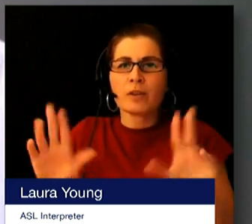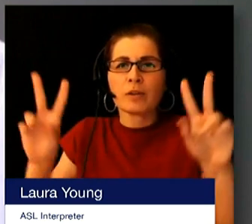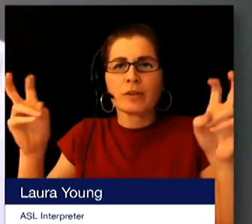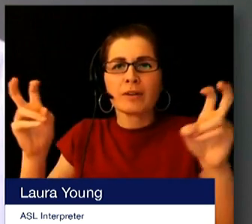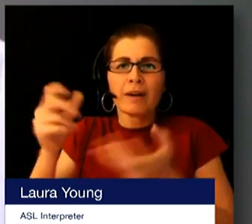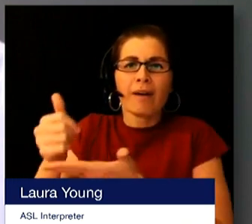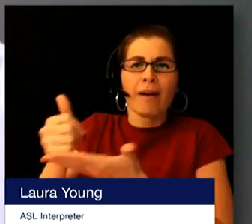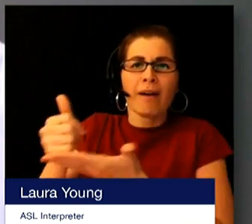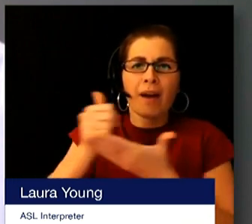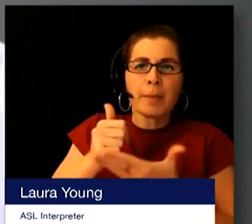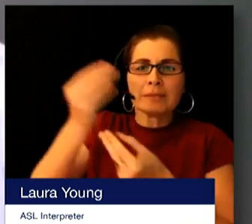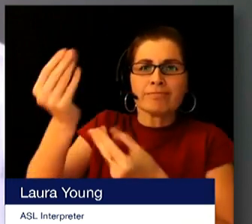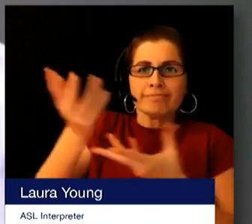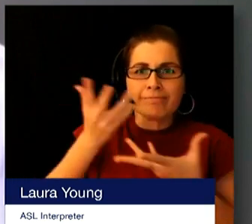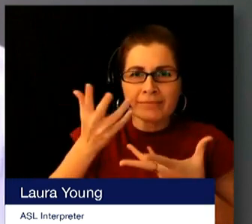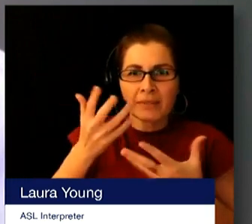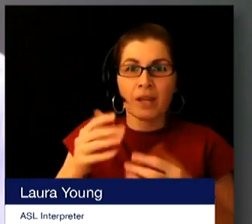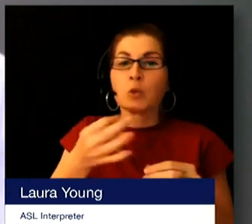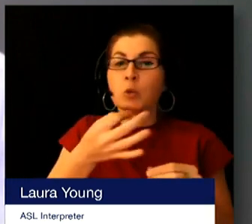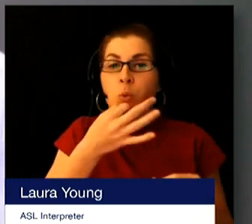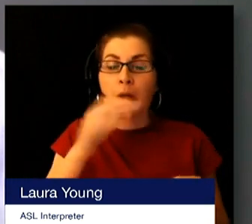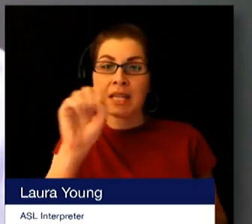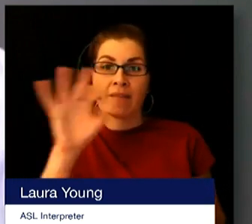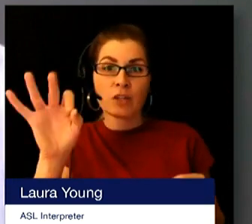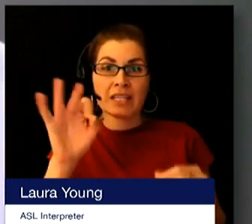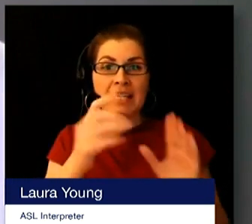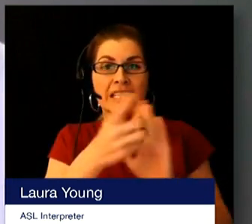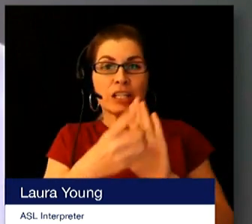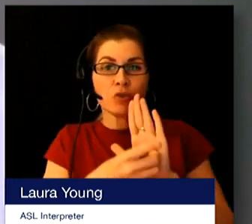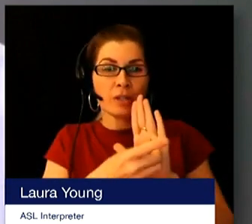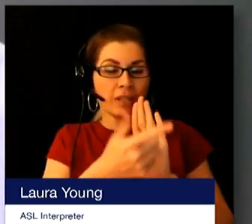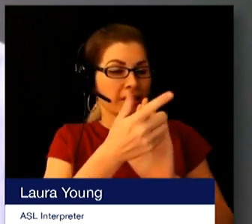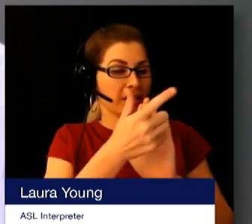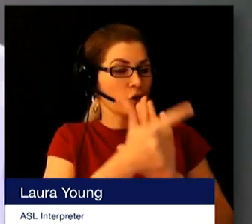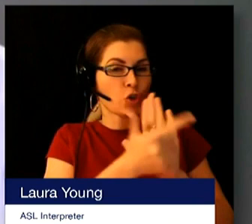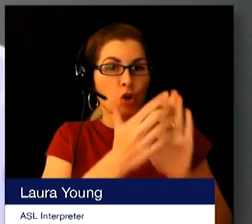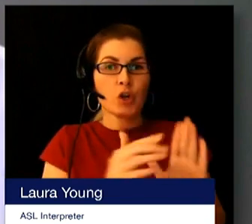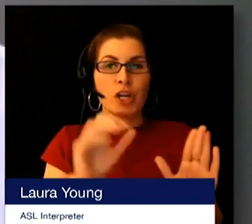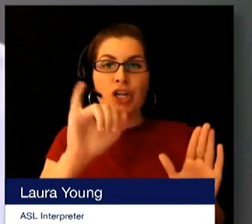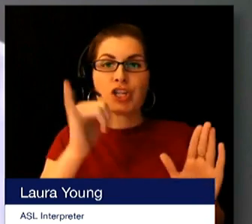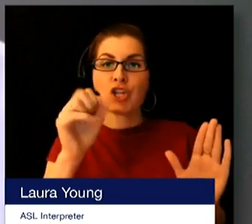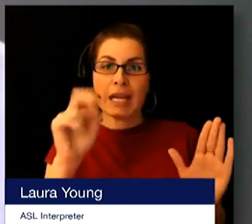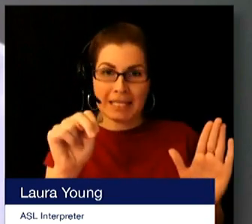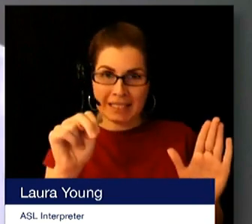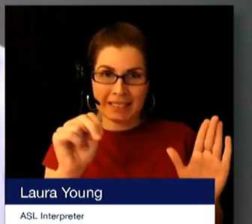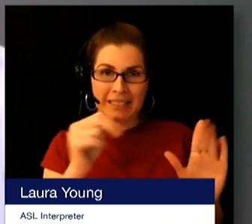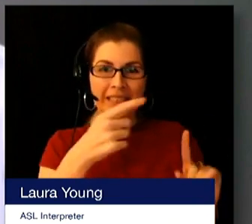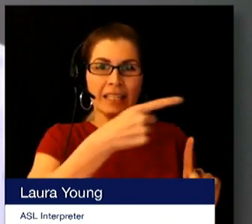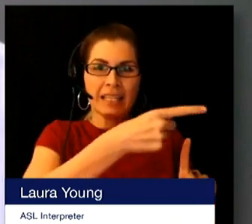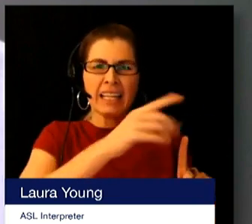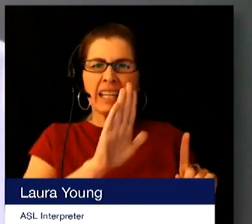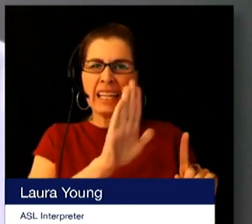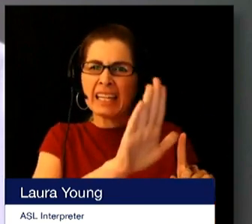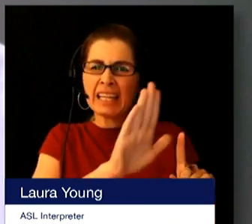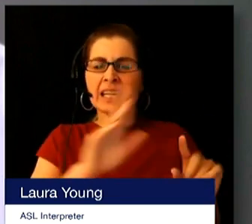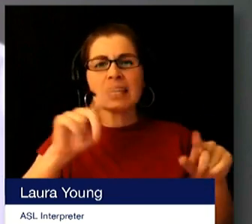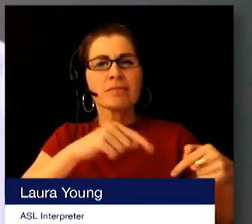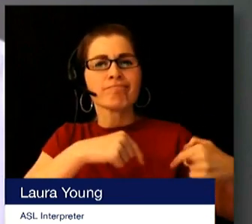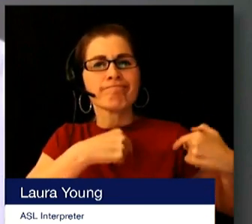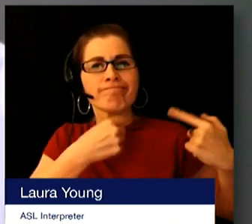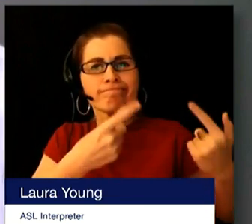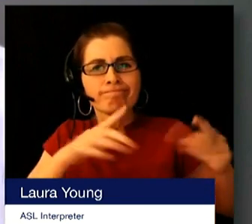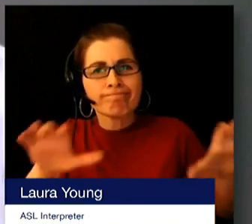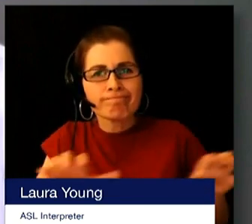a bit later, we'll chat with San Francisco District Attorney Chesa Boudin, whose own journey and vision have profoundly shaped